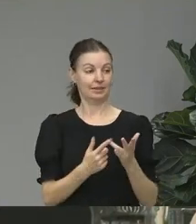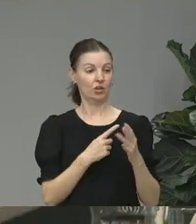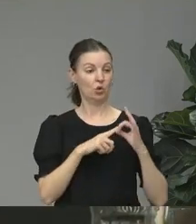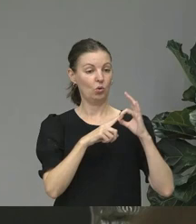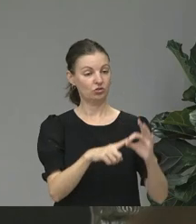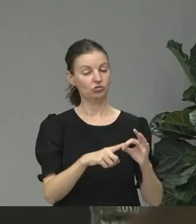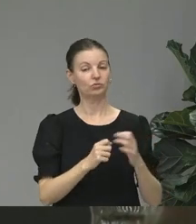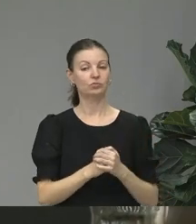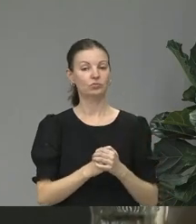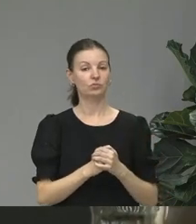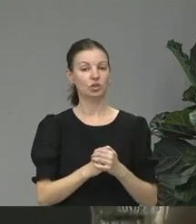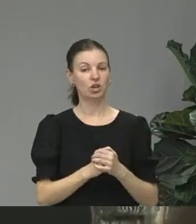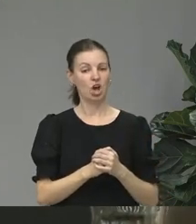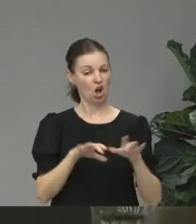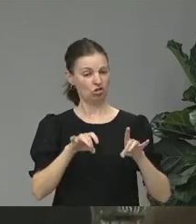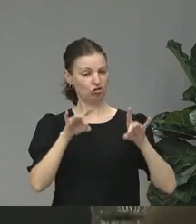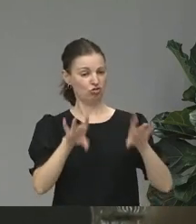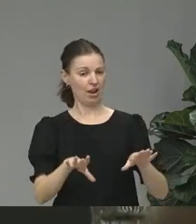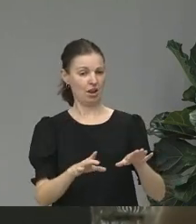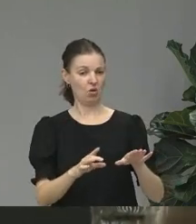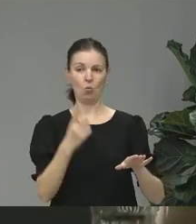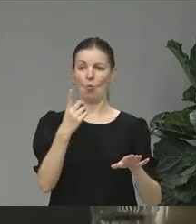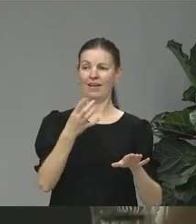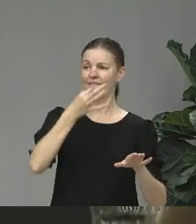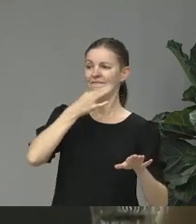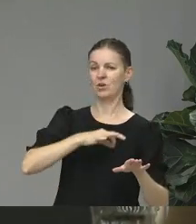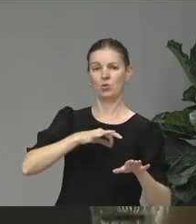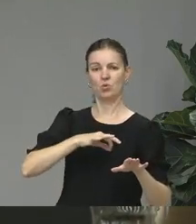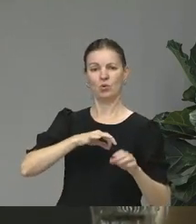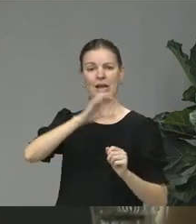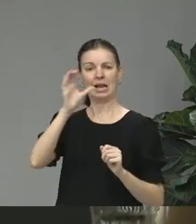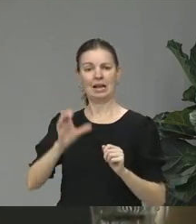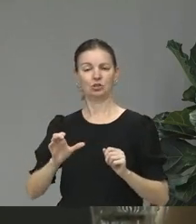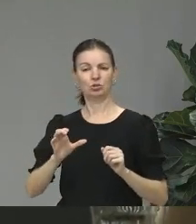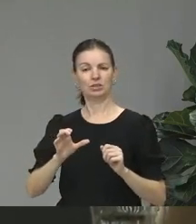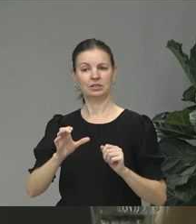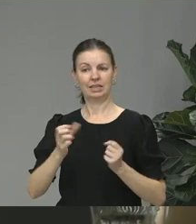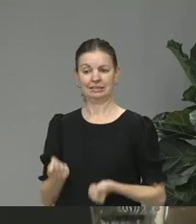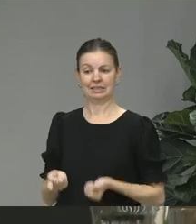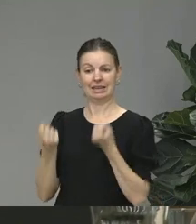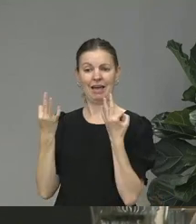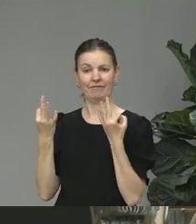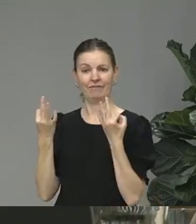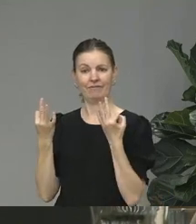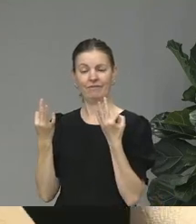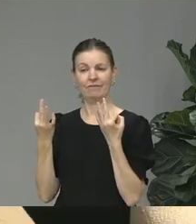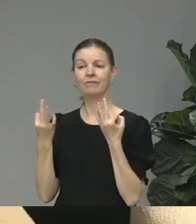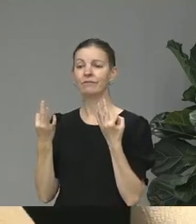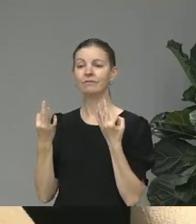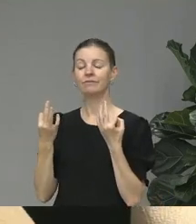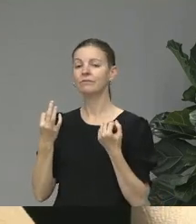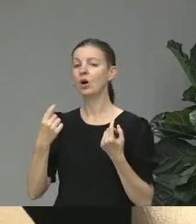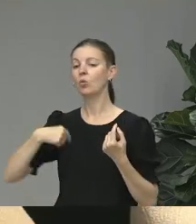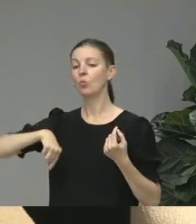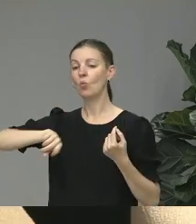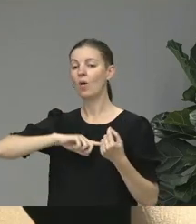Is Australia one of the very few countries at a national level that doesn't have... We are an outlier. We are an outlier. We are